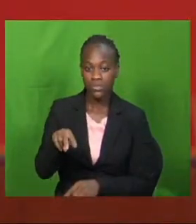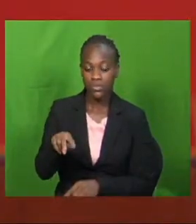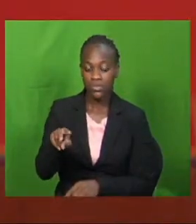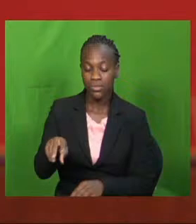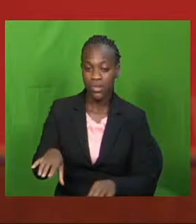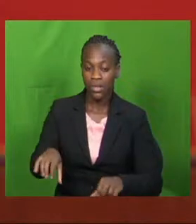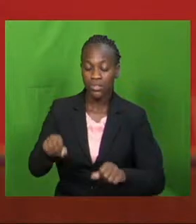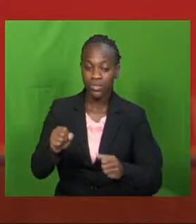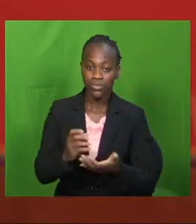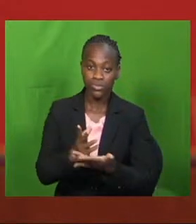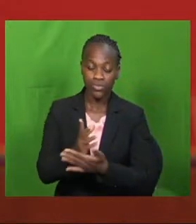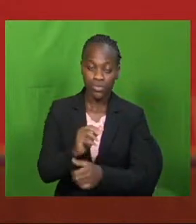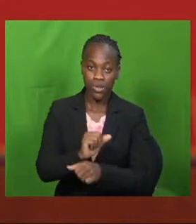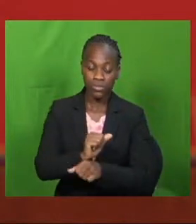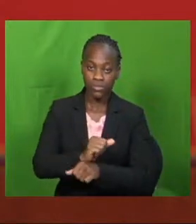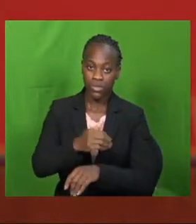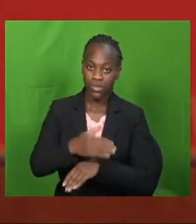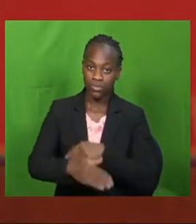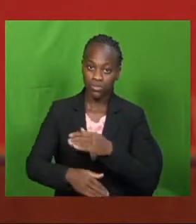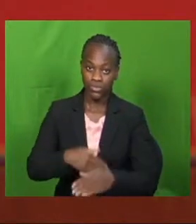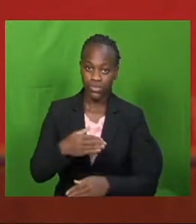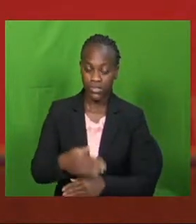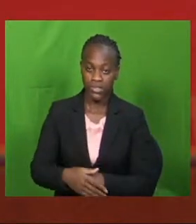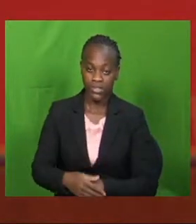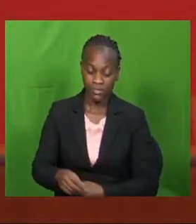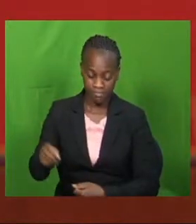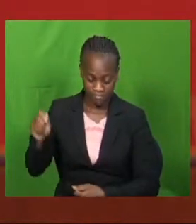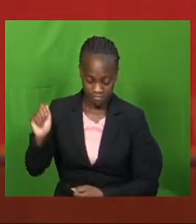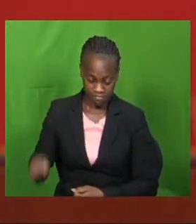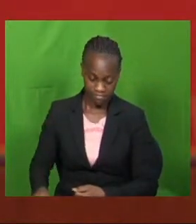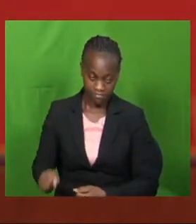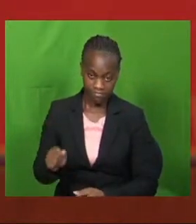adopted as true records of proceedings.